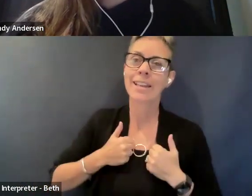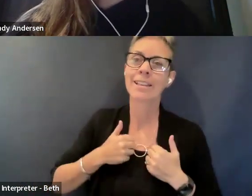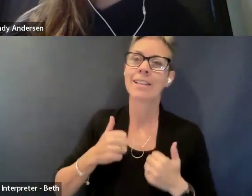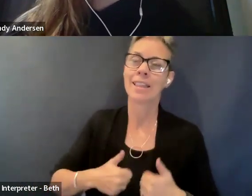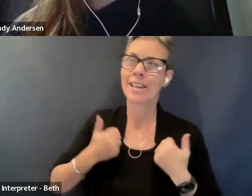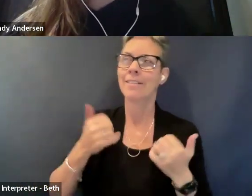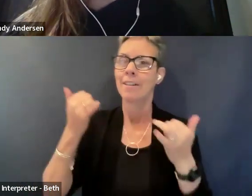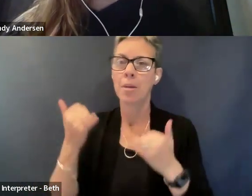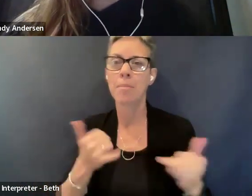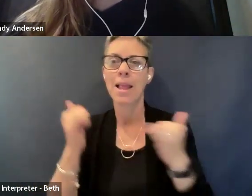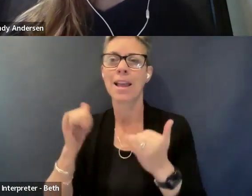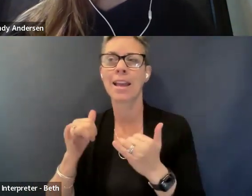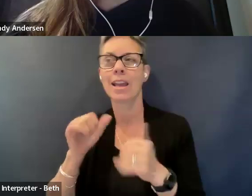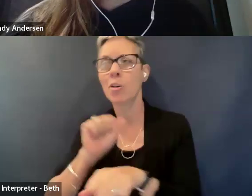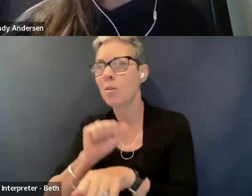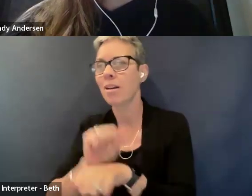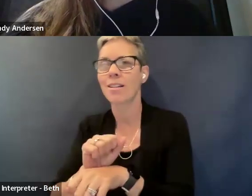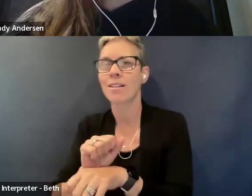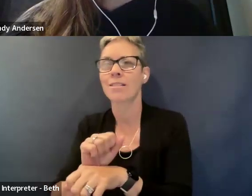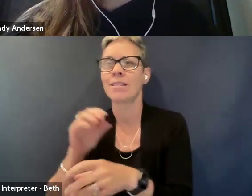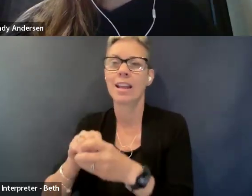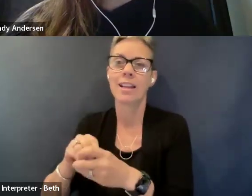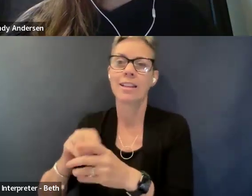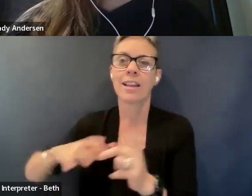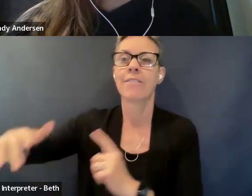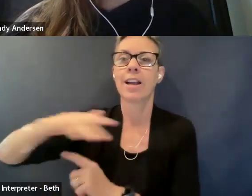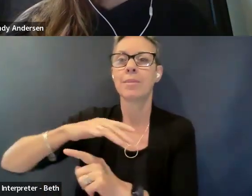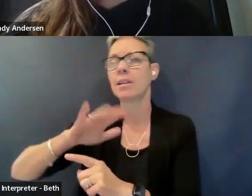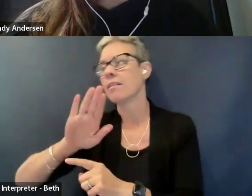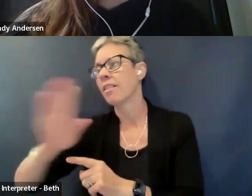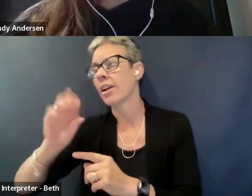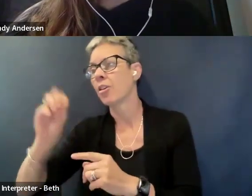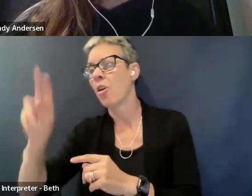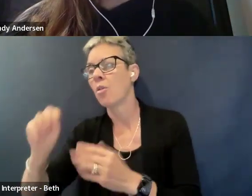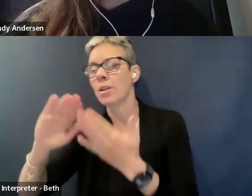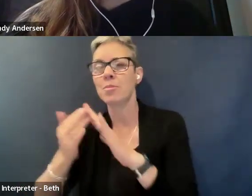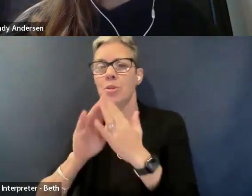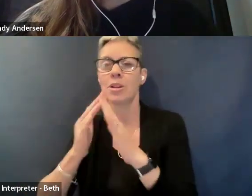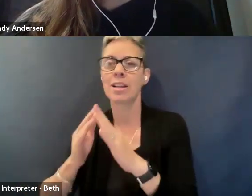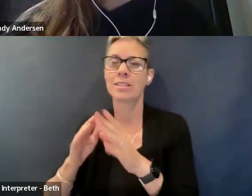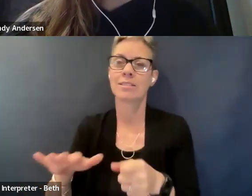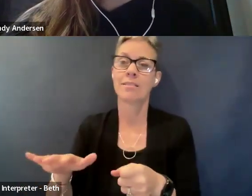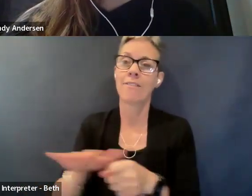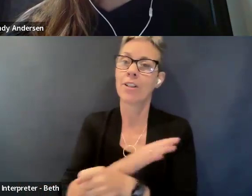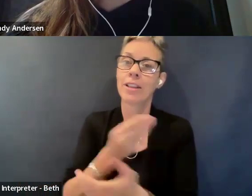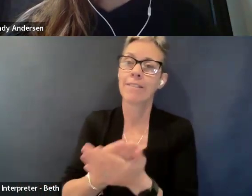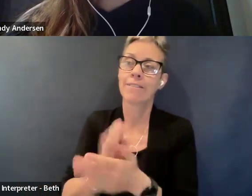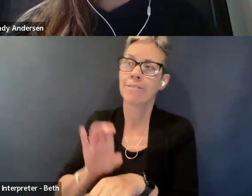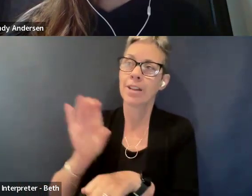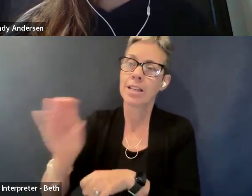play, work in the environment and in their communities. Fully funding the home